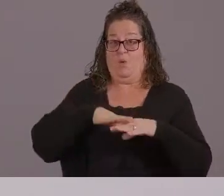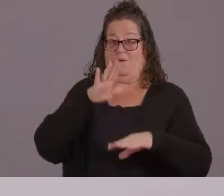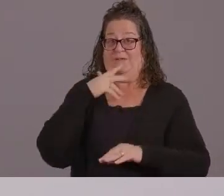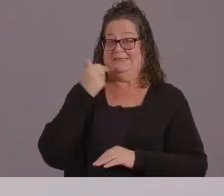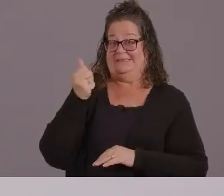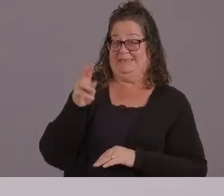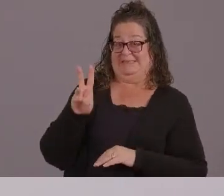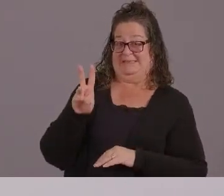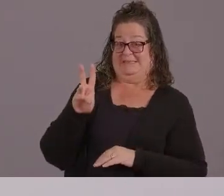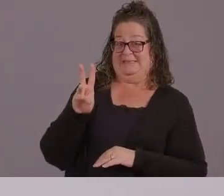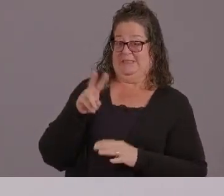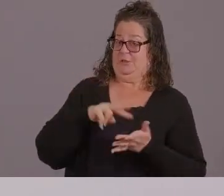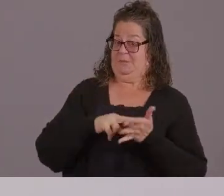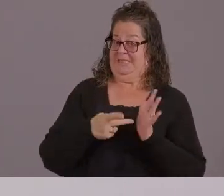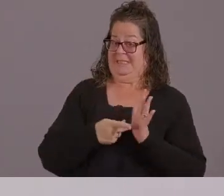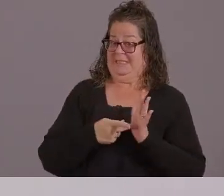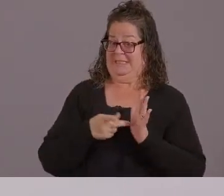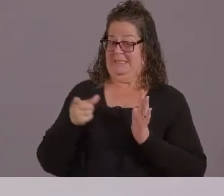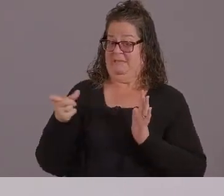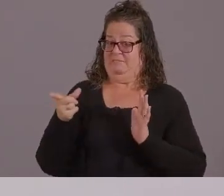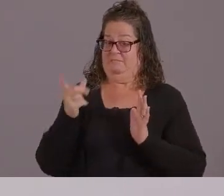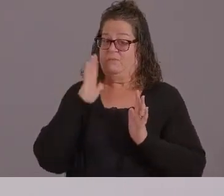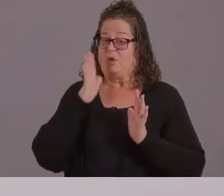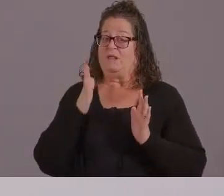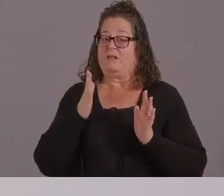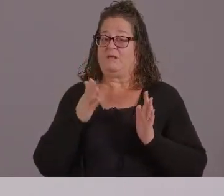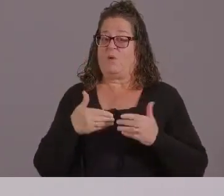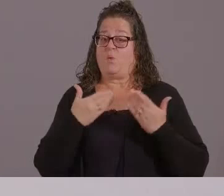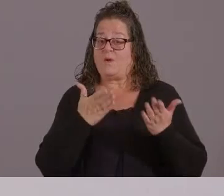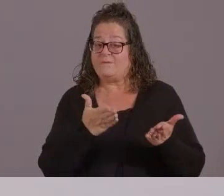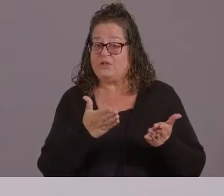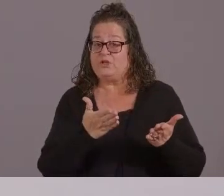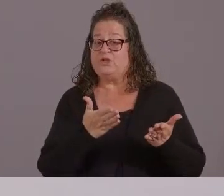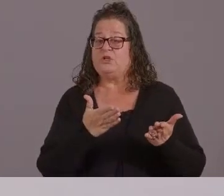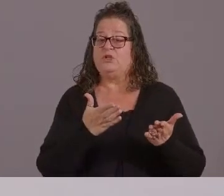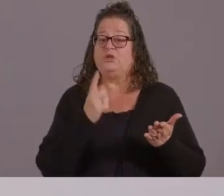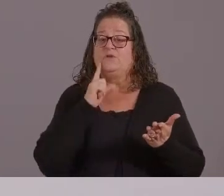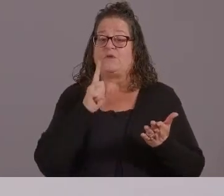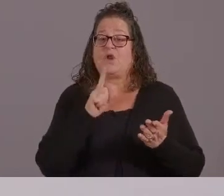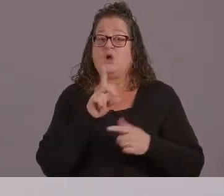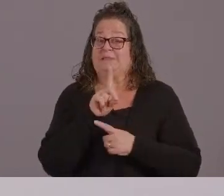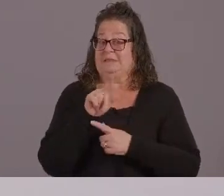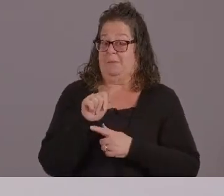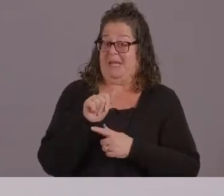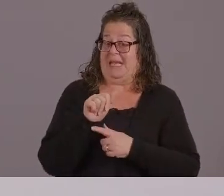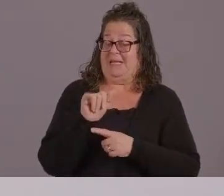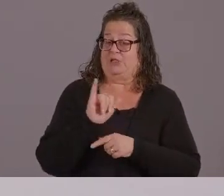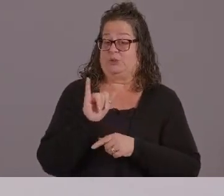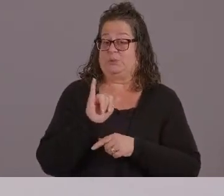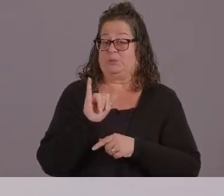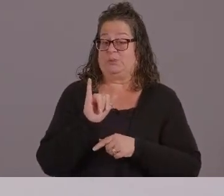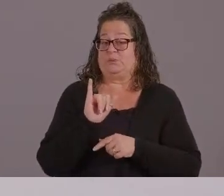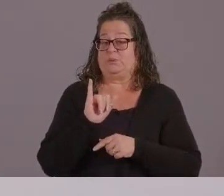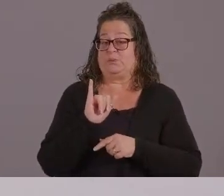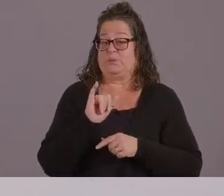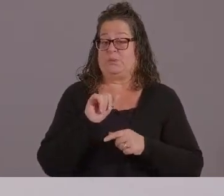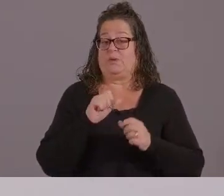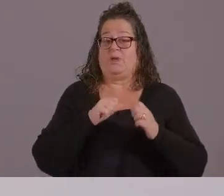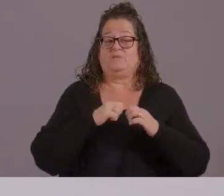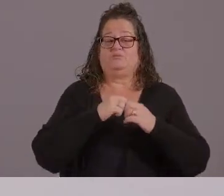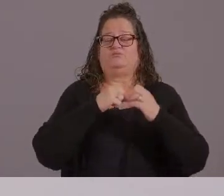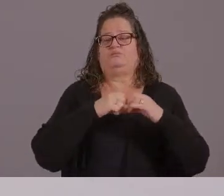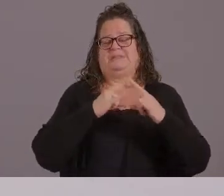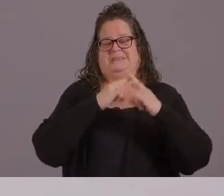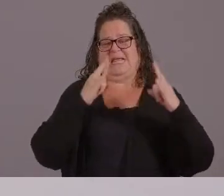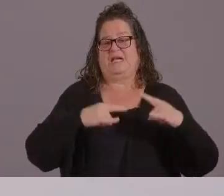with disabilities through things like pop-up pods or sign language interpreters at existing pods? Is there anything planned or under